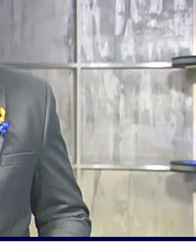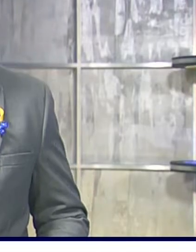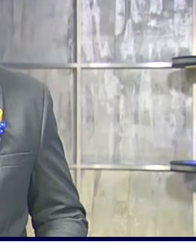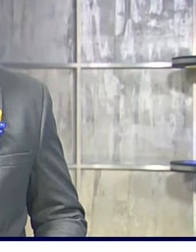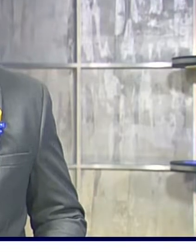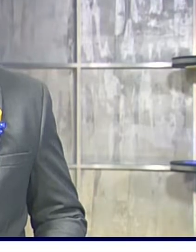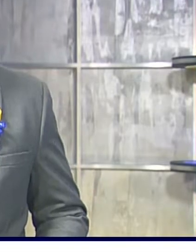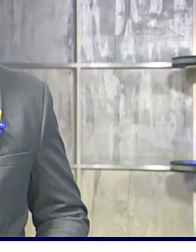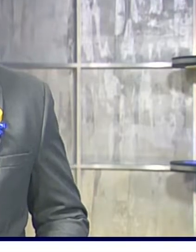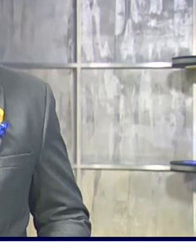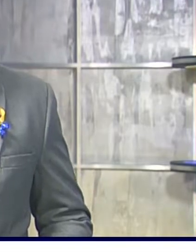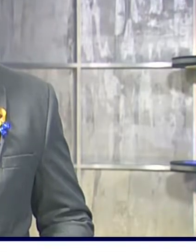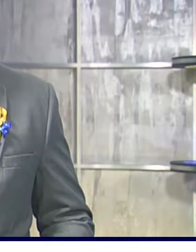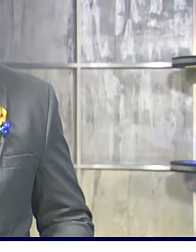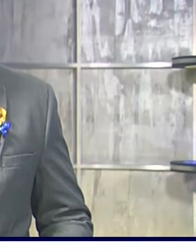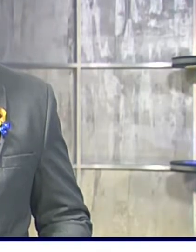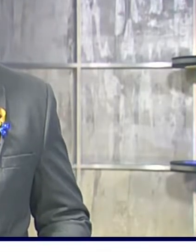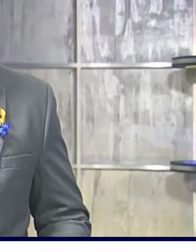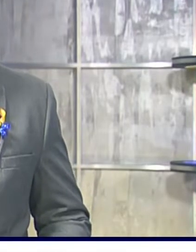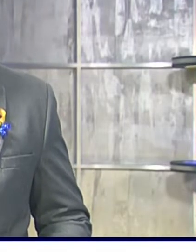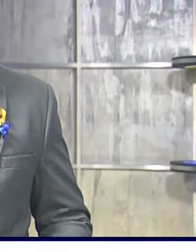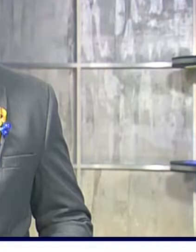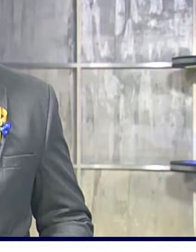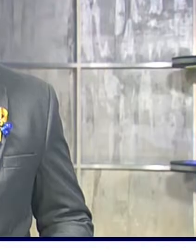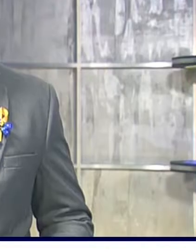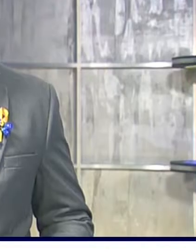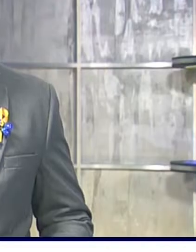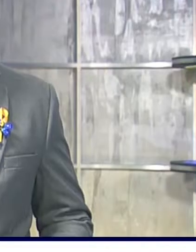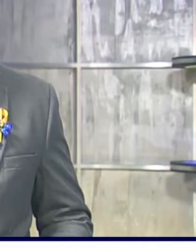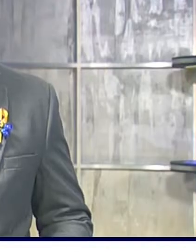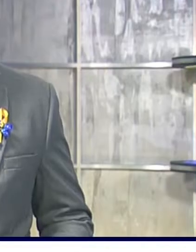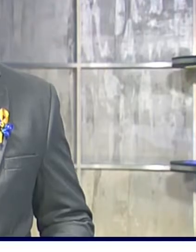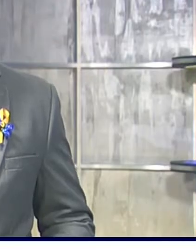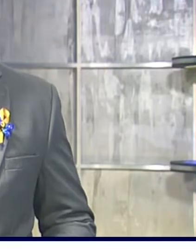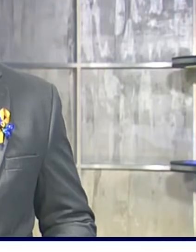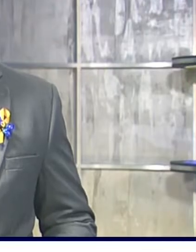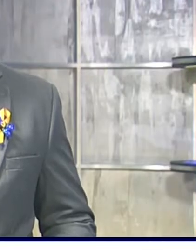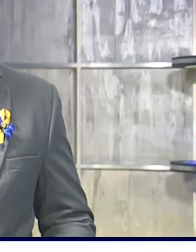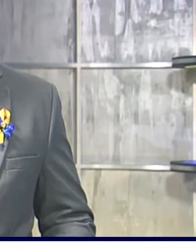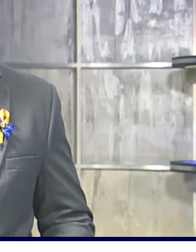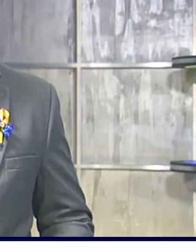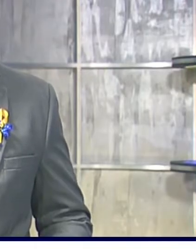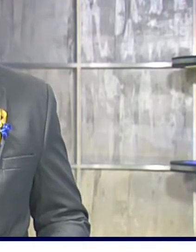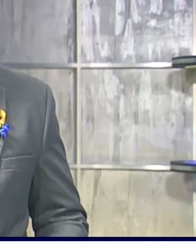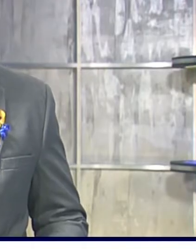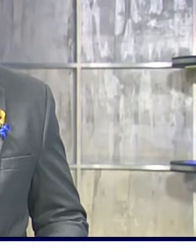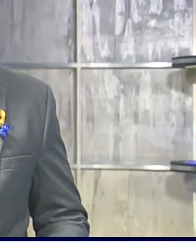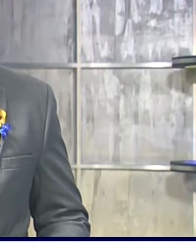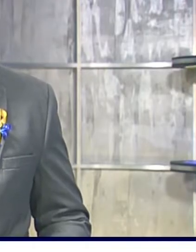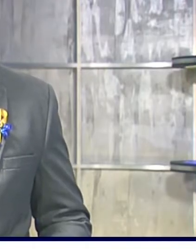its new collection. And coming up in sports, the Windies are 1-up in their T20 series with Afghanistan.